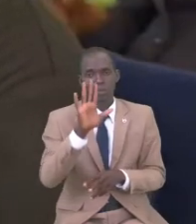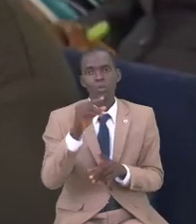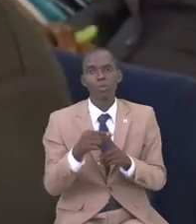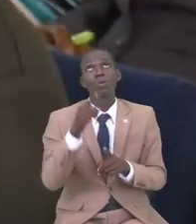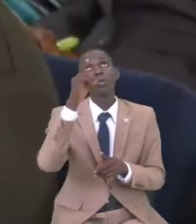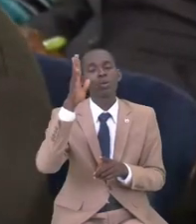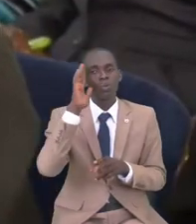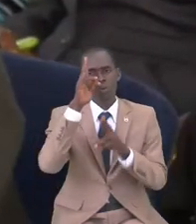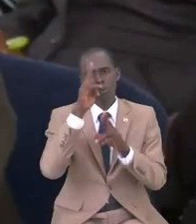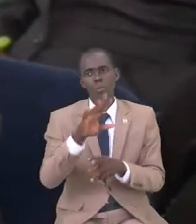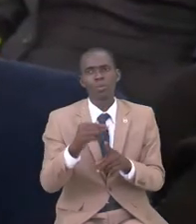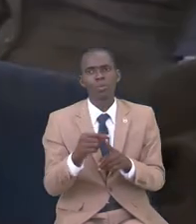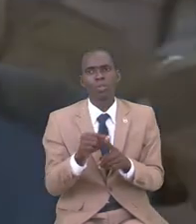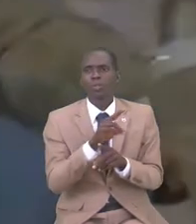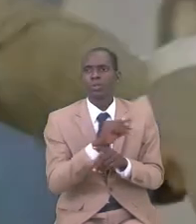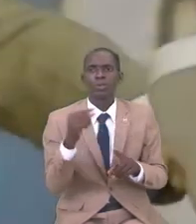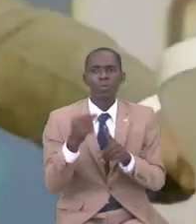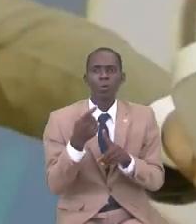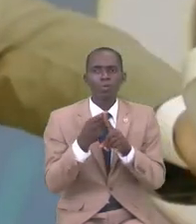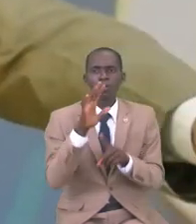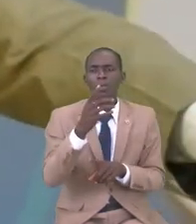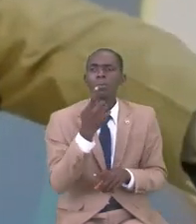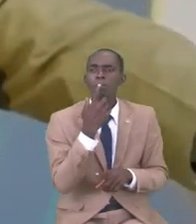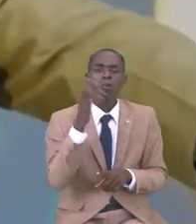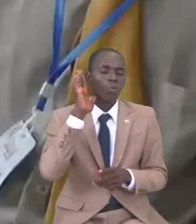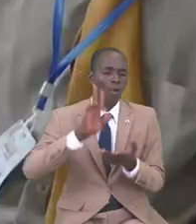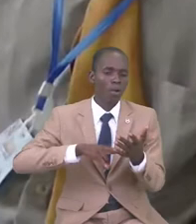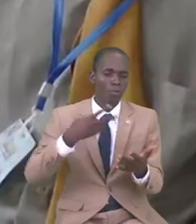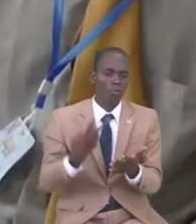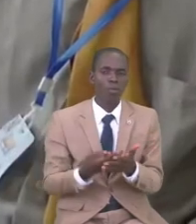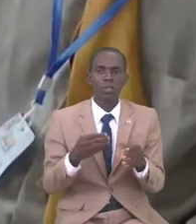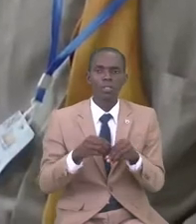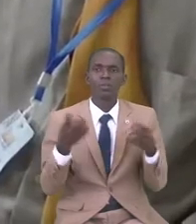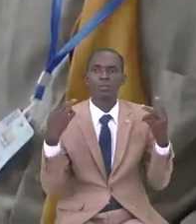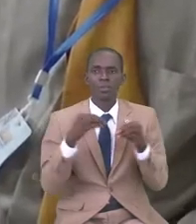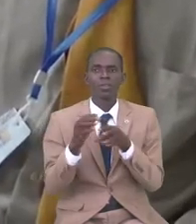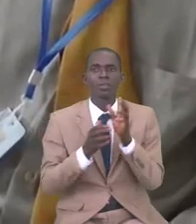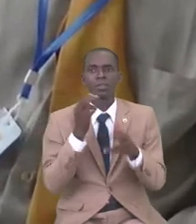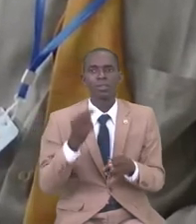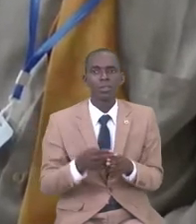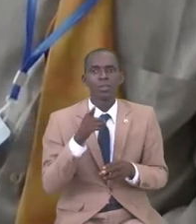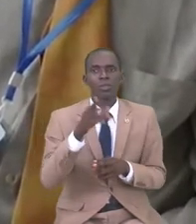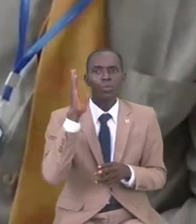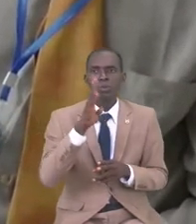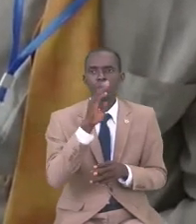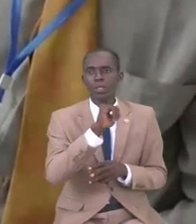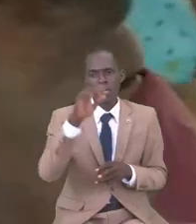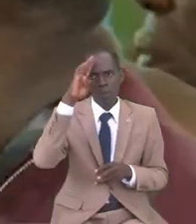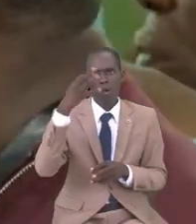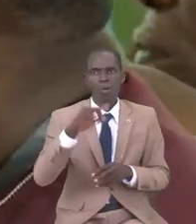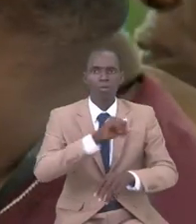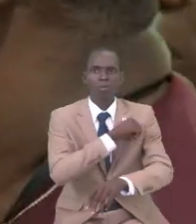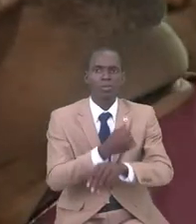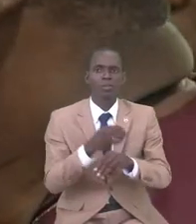No word from your mouth will fall to the ground. You'll be a man of authority,